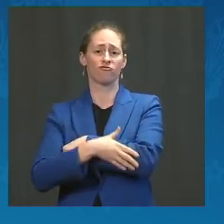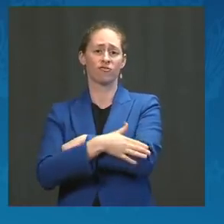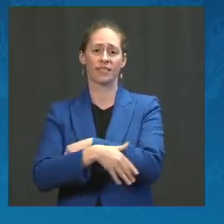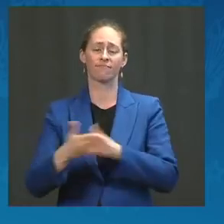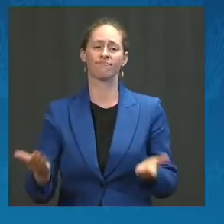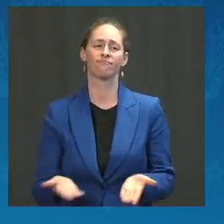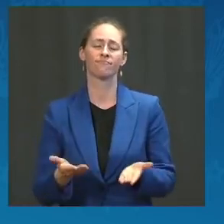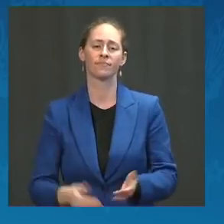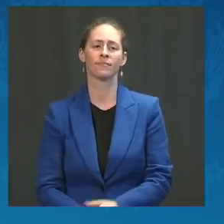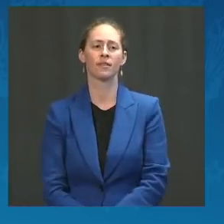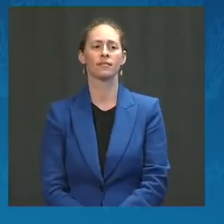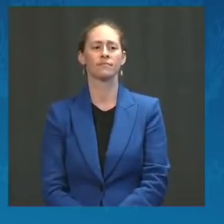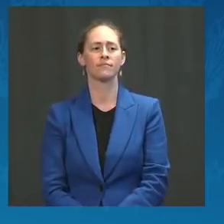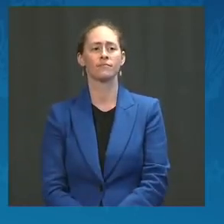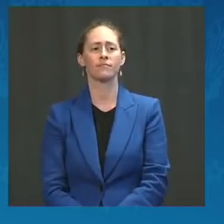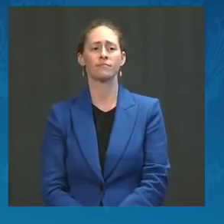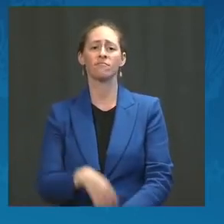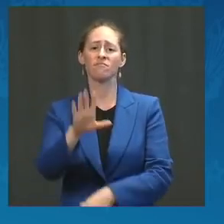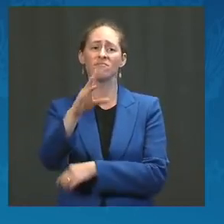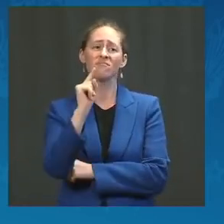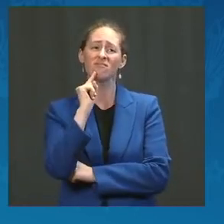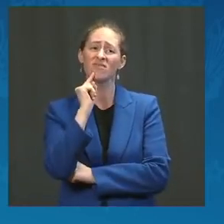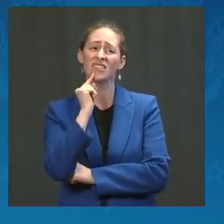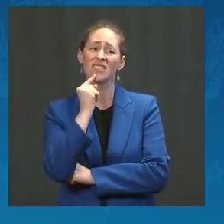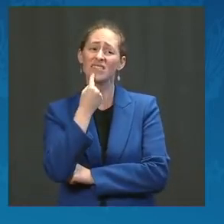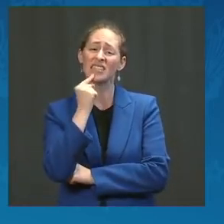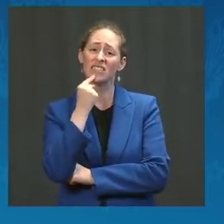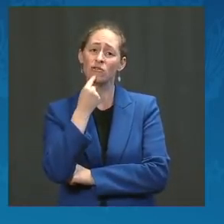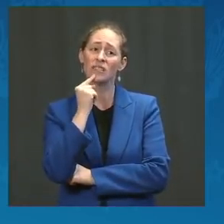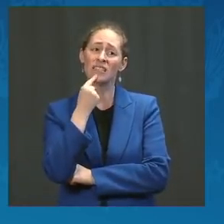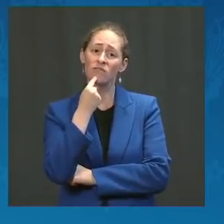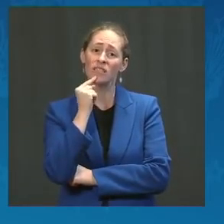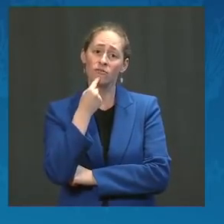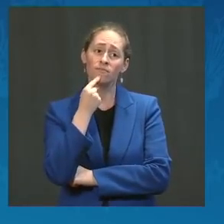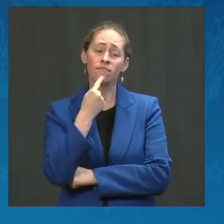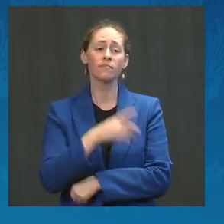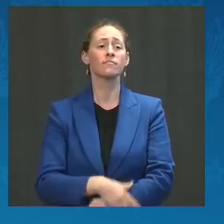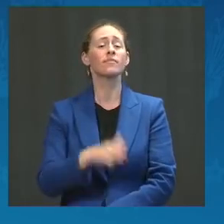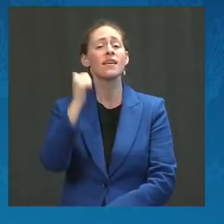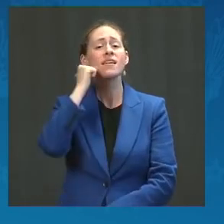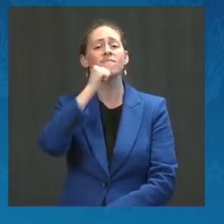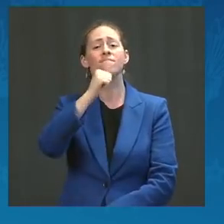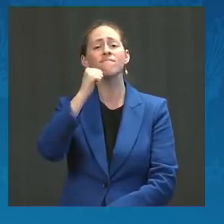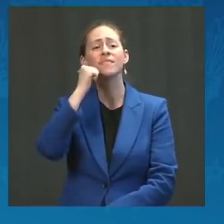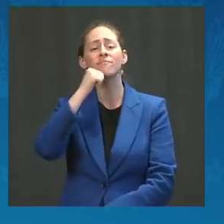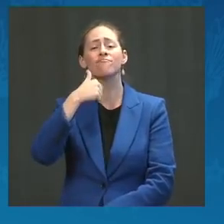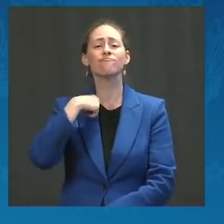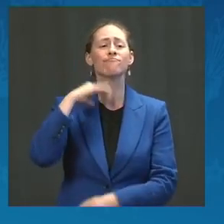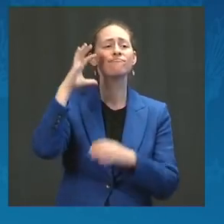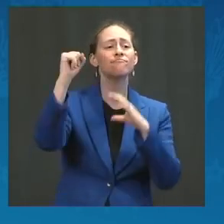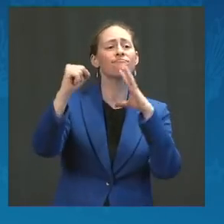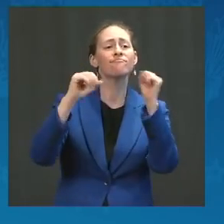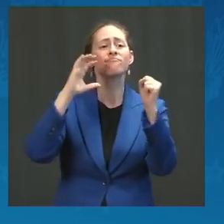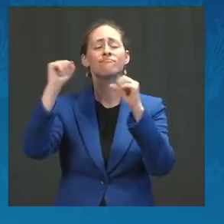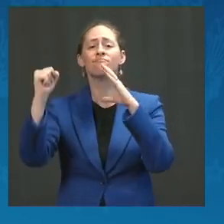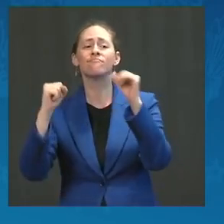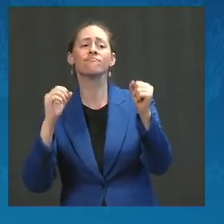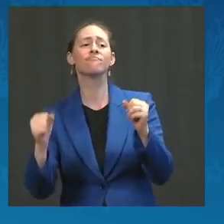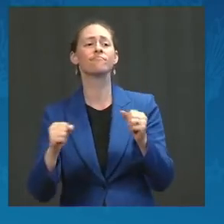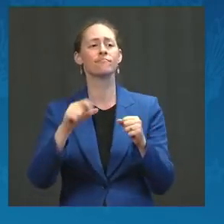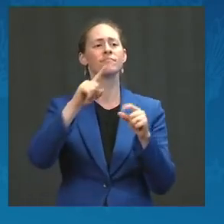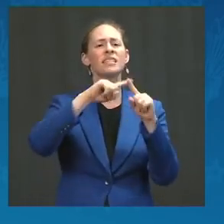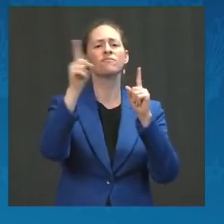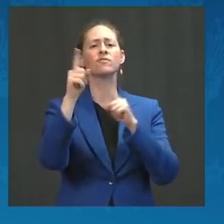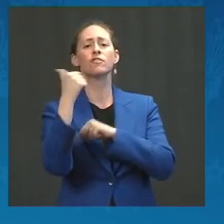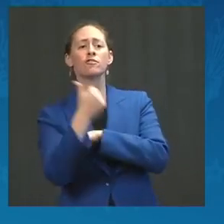I'm being literal when I say this. As I travel the world almost every day, a foreign leader calls me, asking, can I provide his or her country